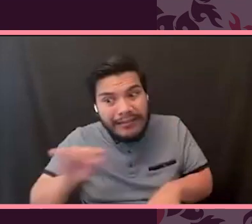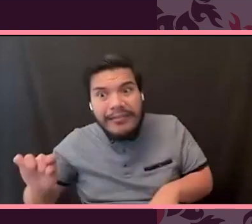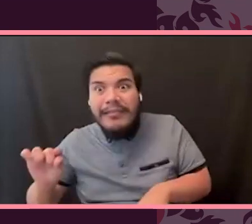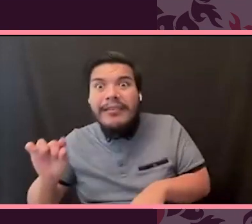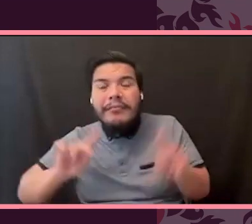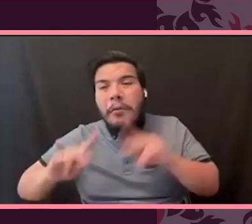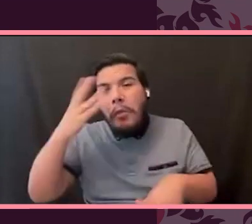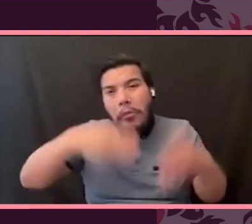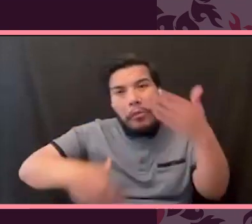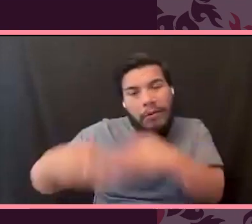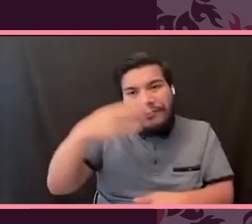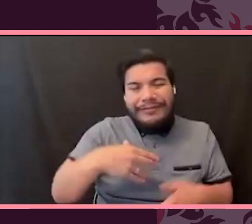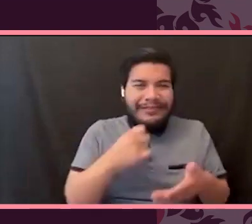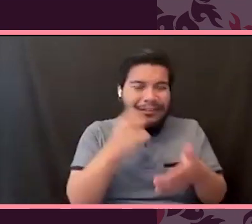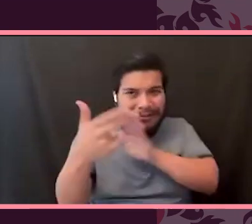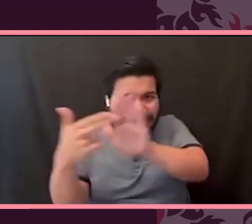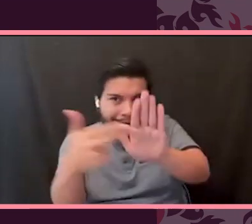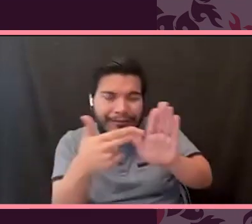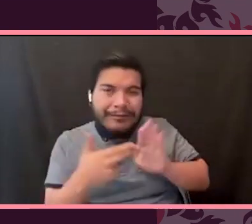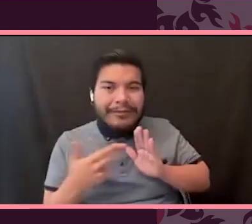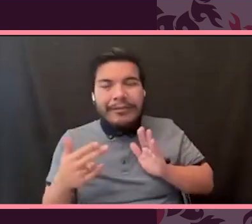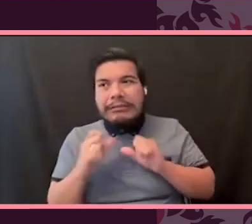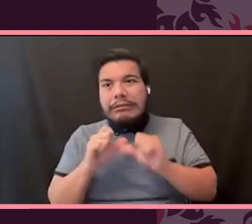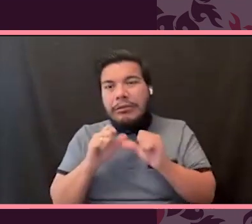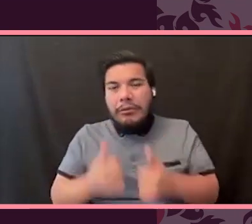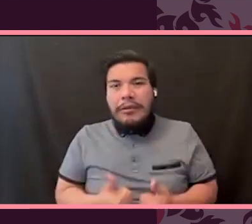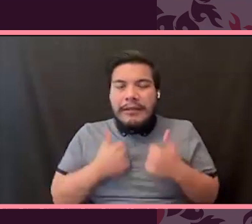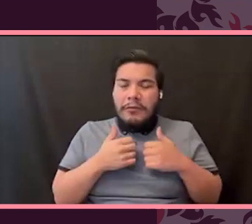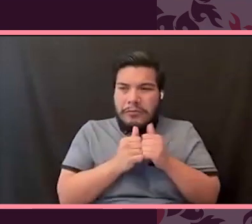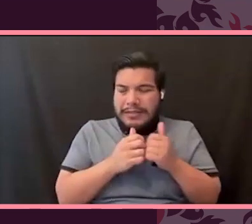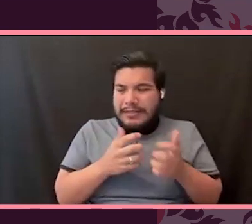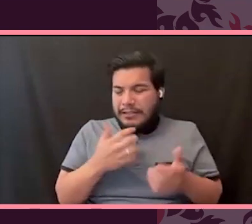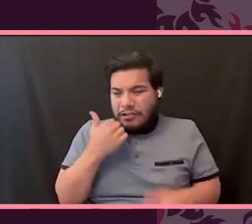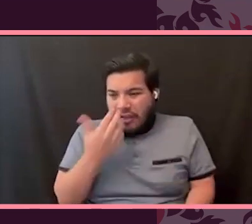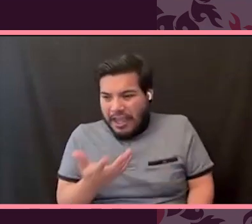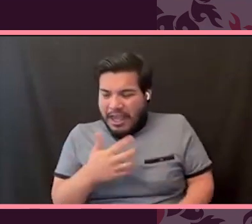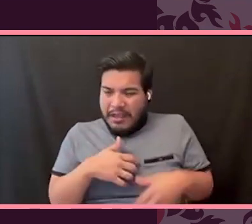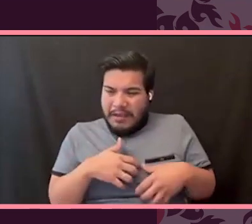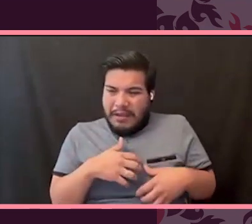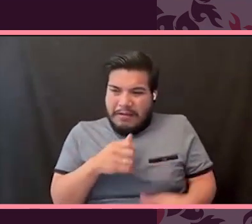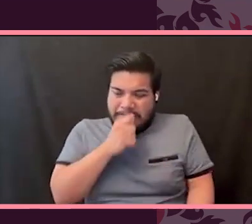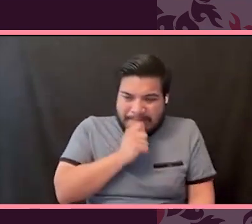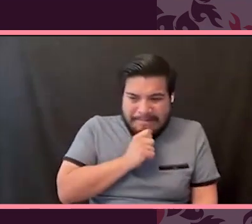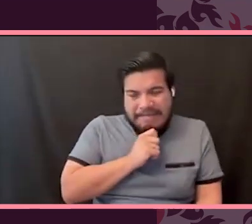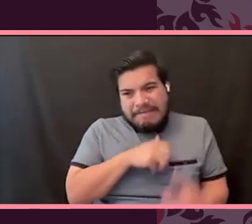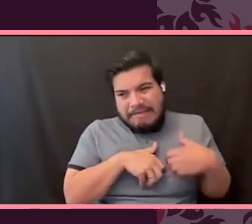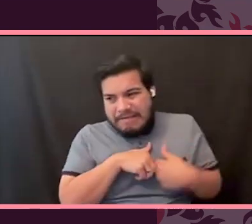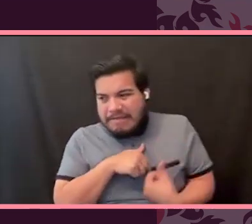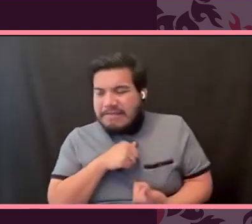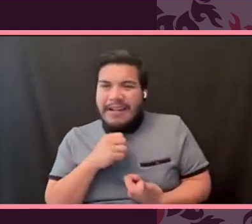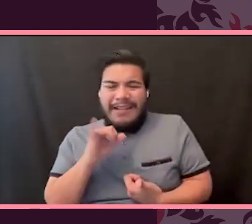the diagnosis they need. They're continuing to live with this grief and shame, and that's just utterly